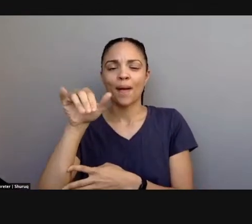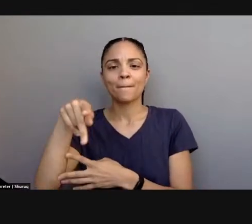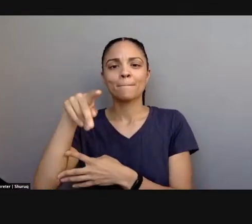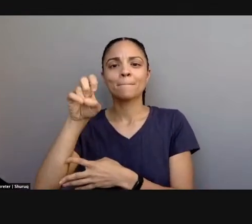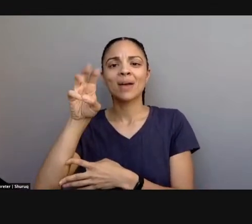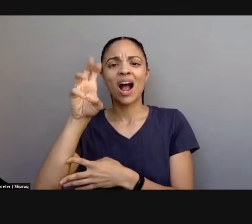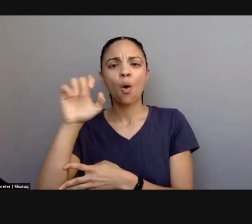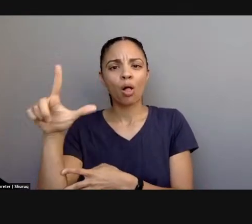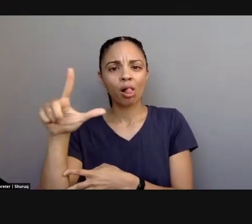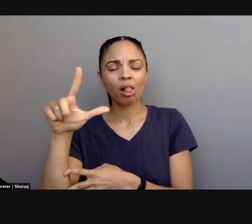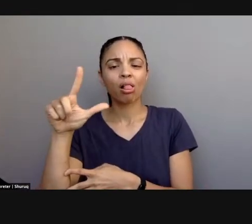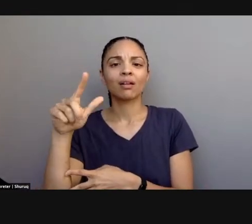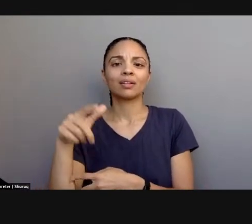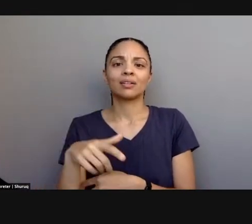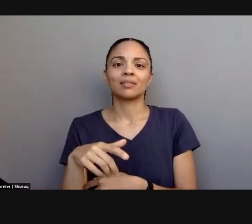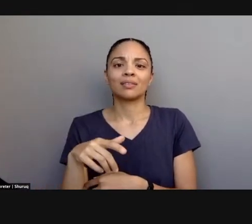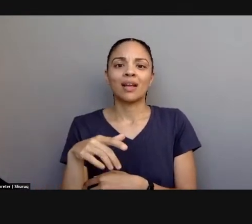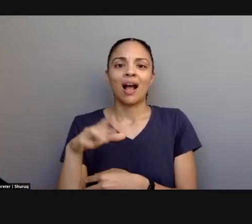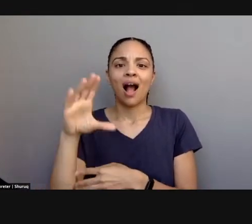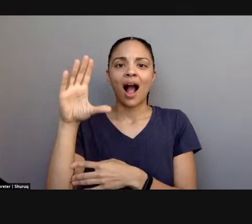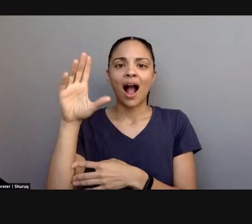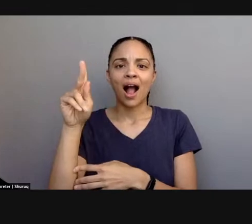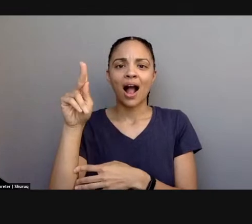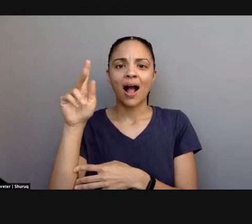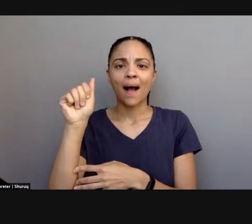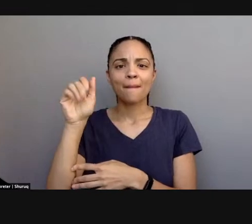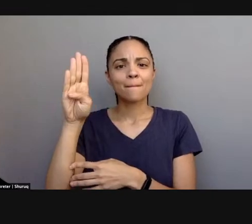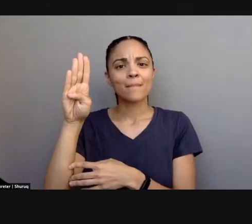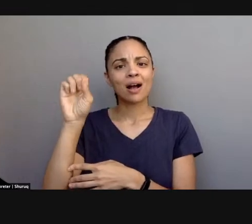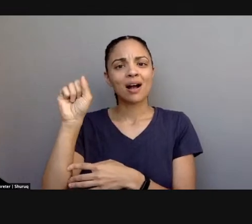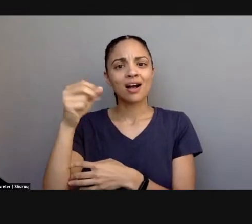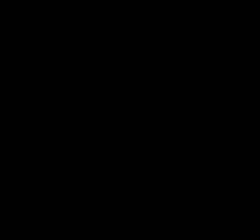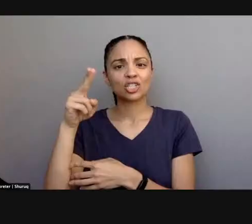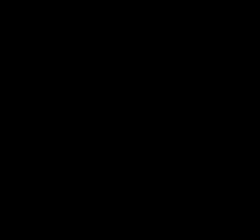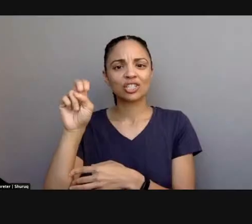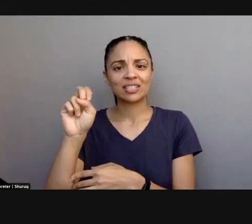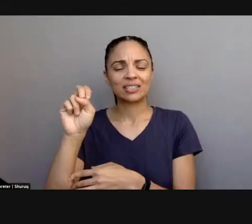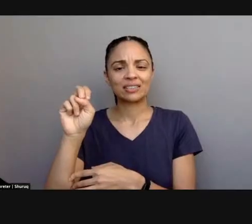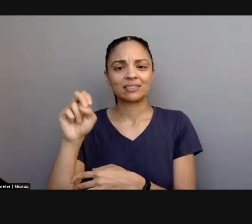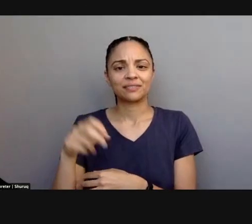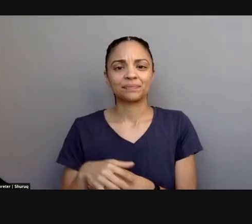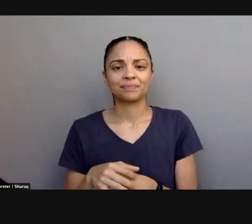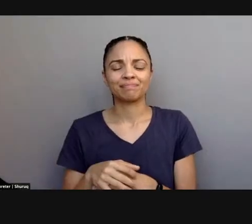Miss Kazuko Hirabayashi. I can't even,